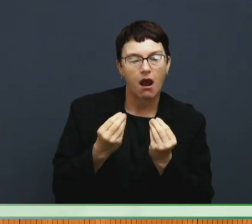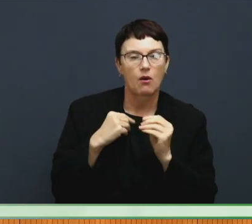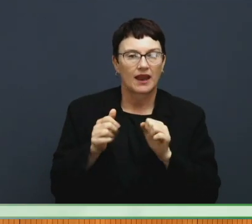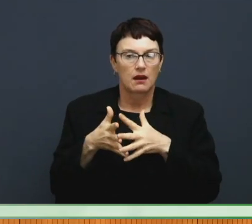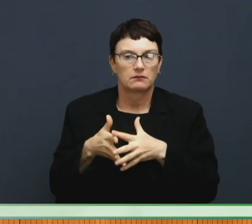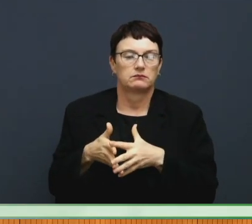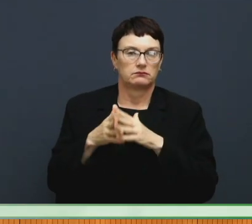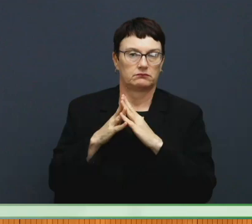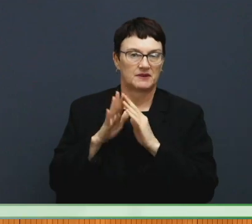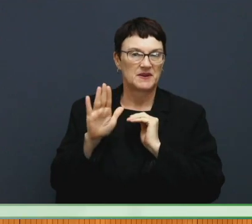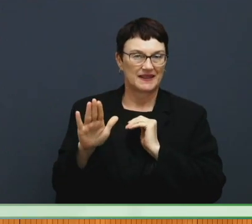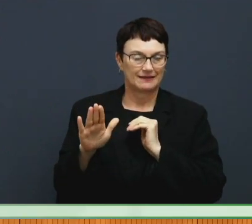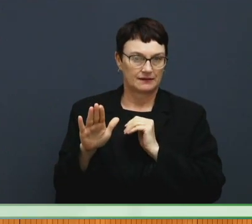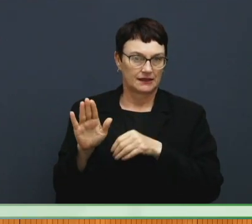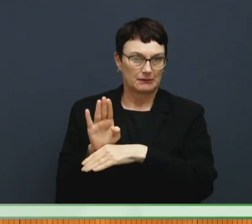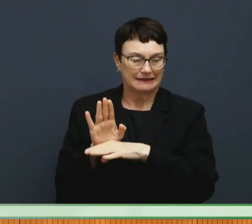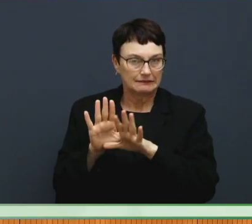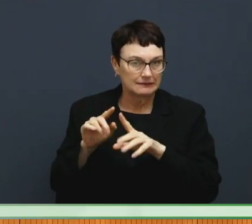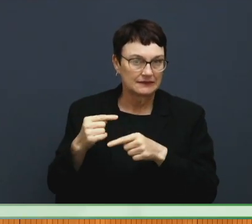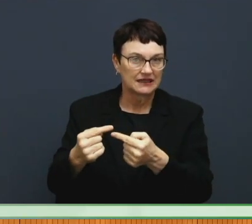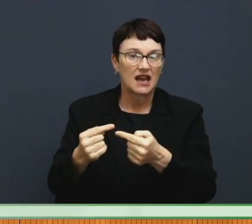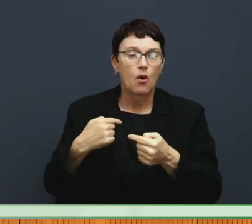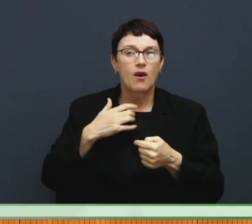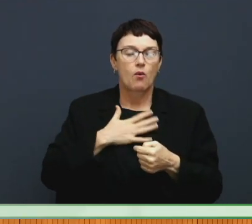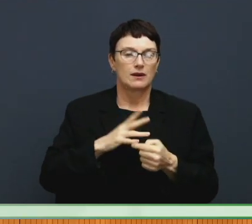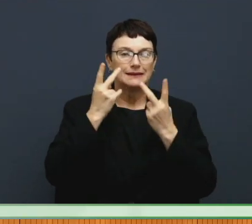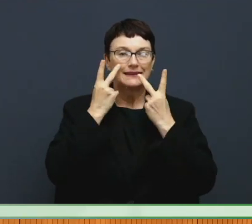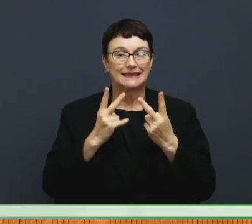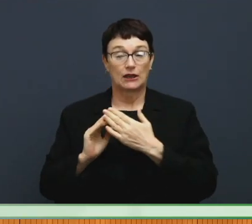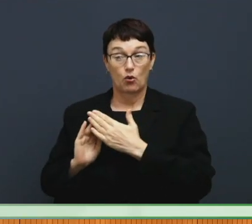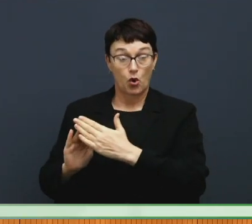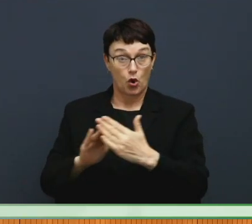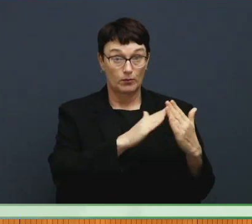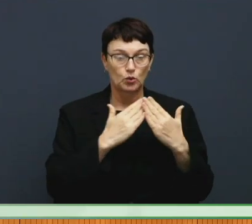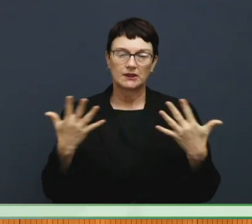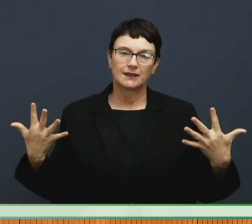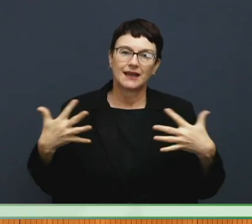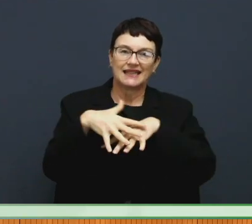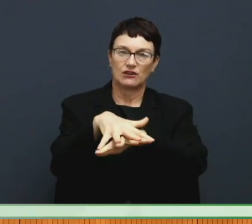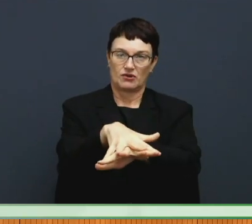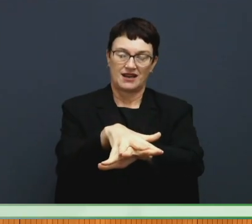education integration community. Yes, we plan to take the